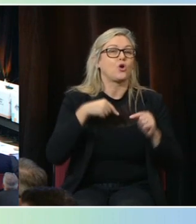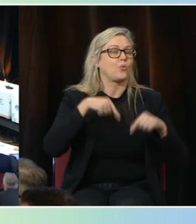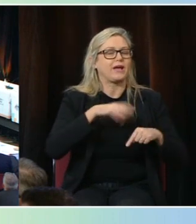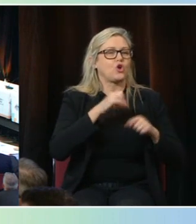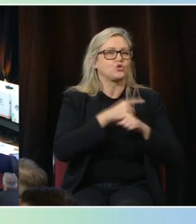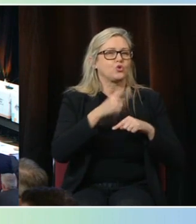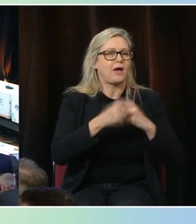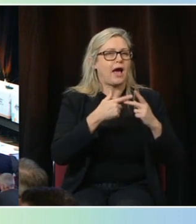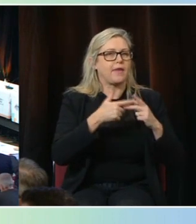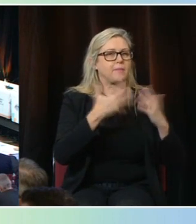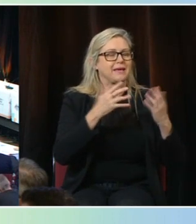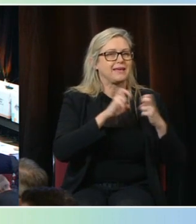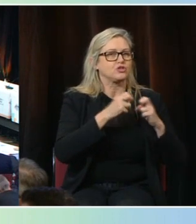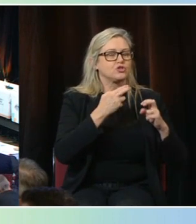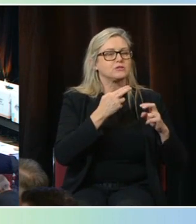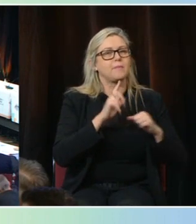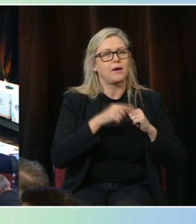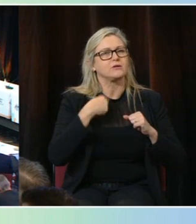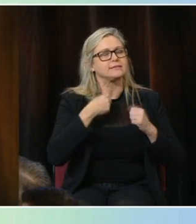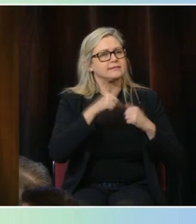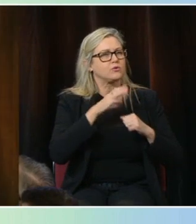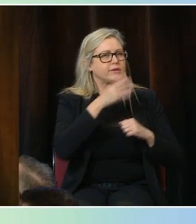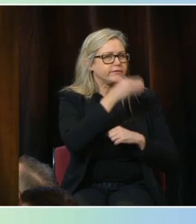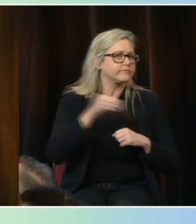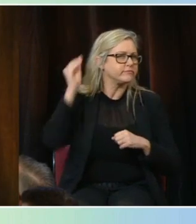they do form an important backdrop to the conversation